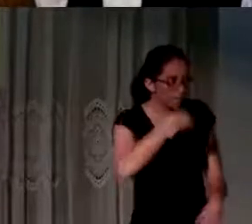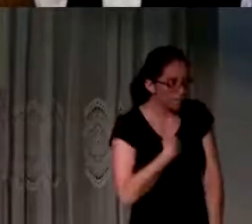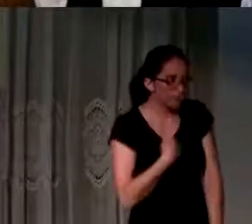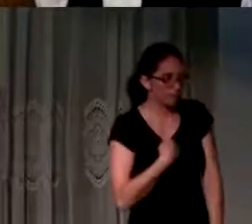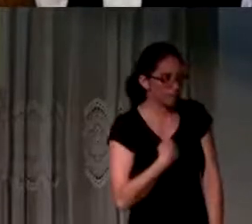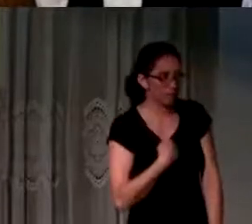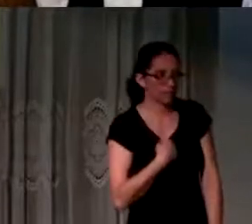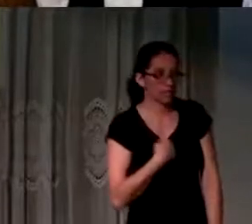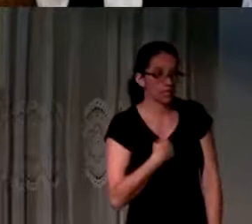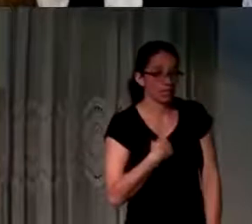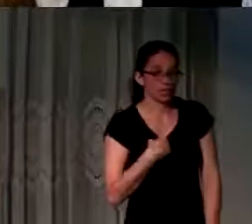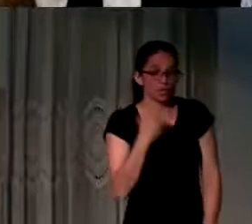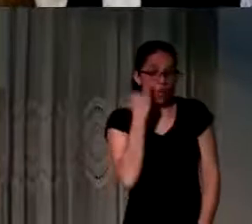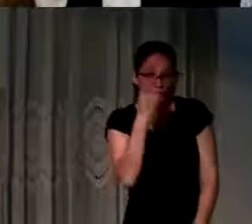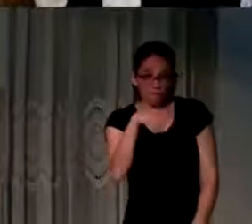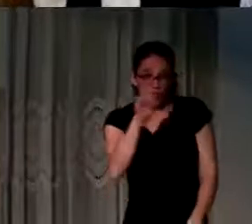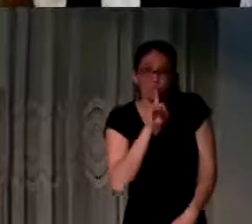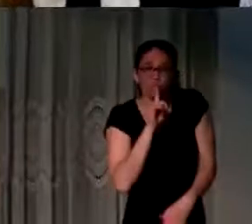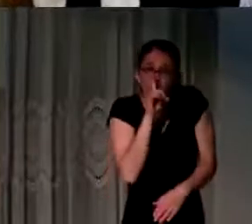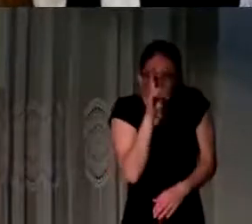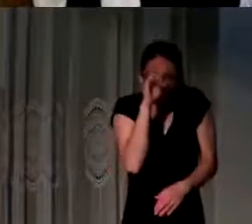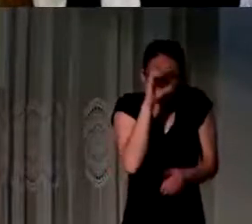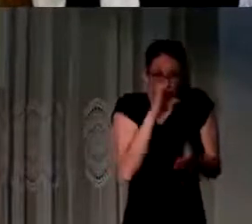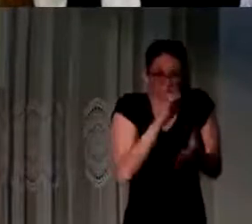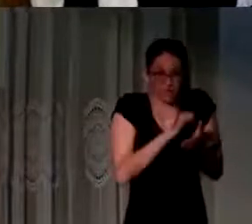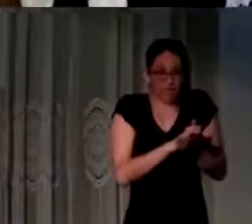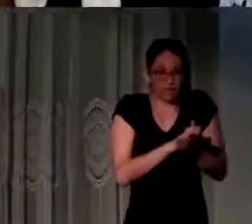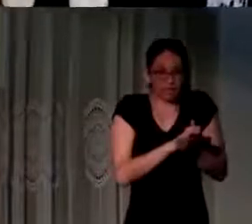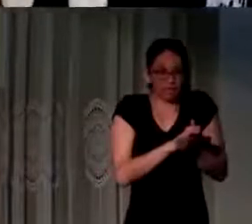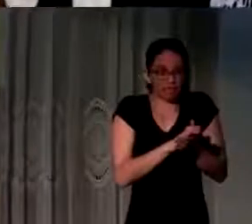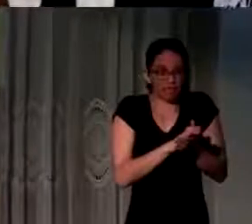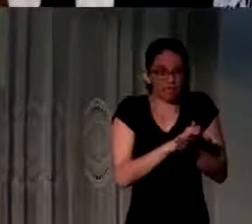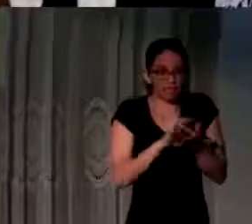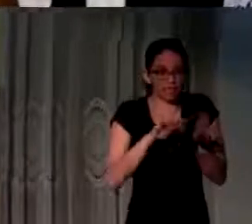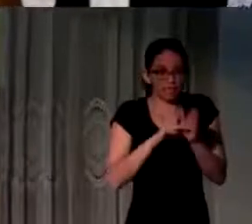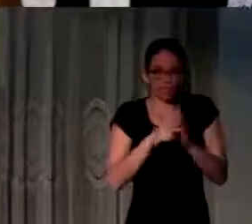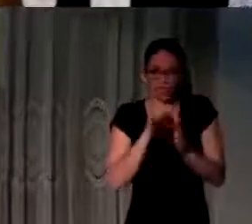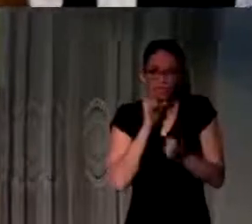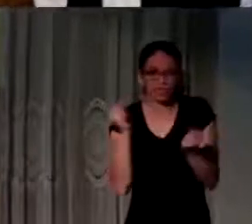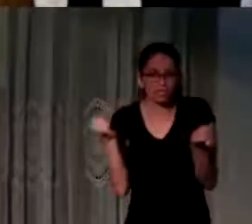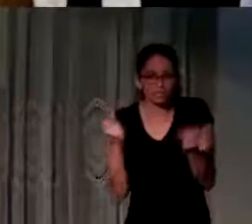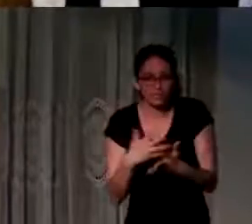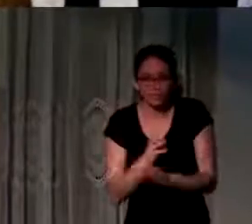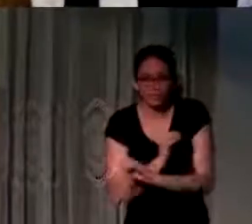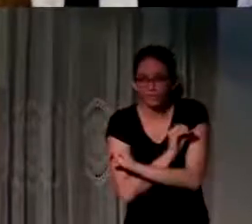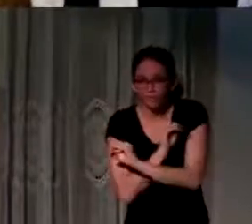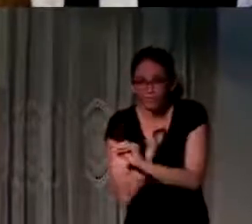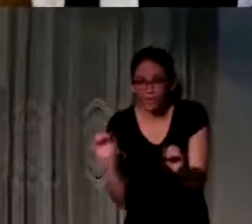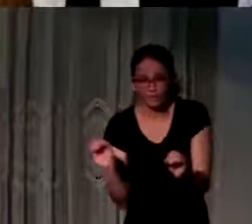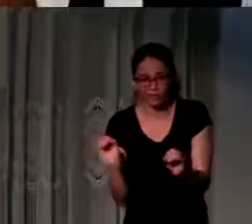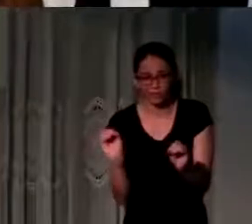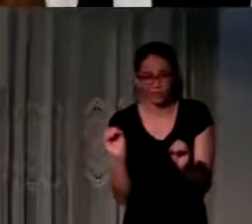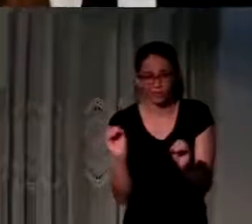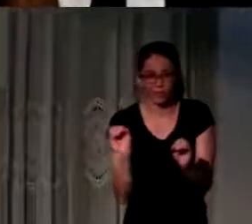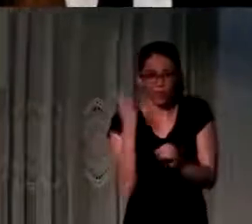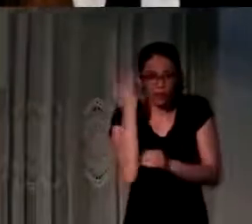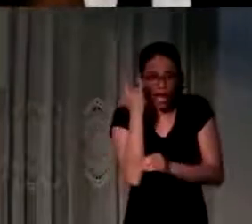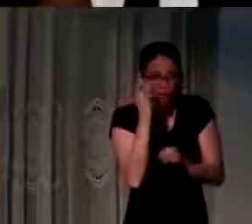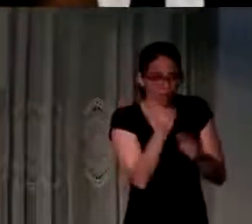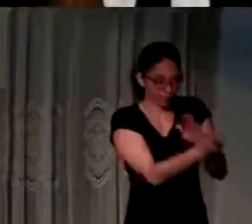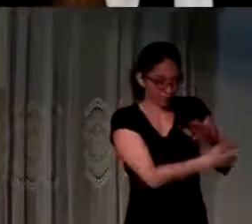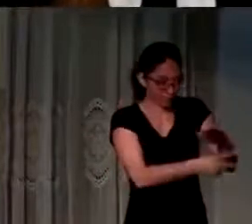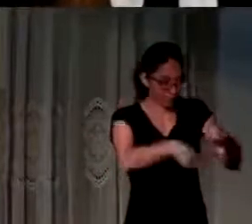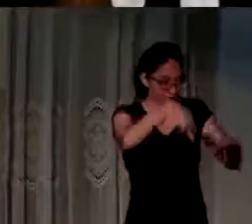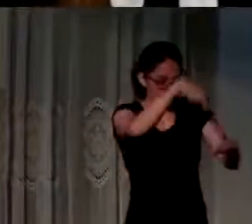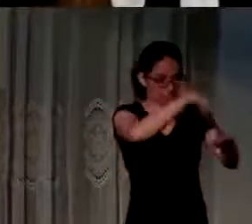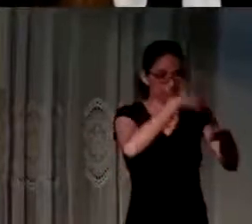If you believe that, you never need fear another thing. For the risen Son of God